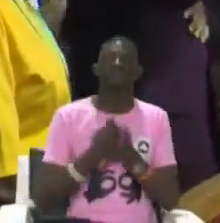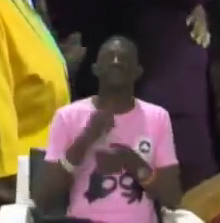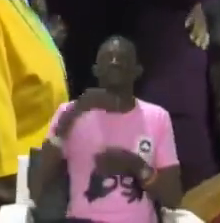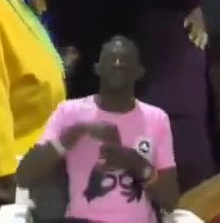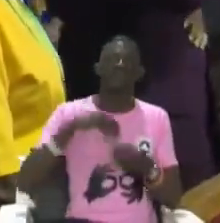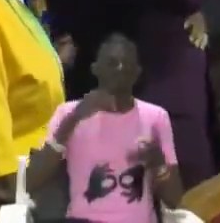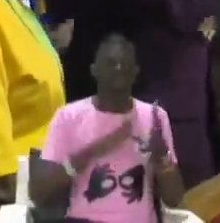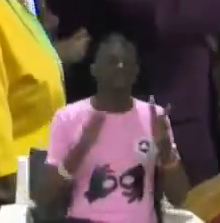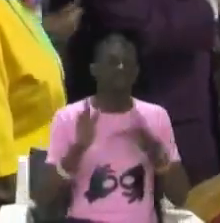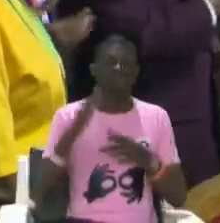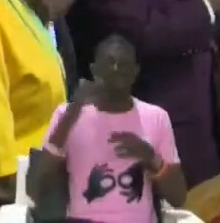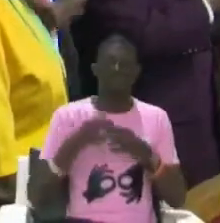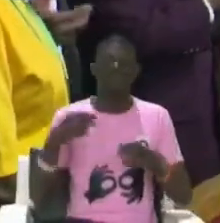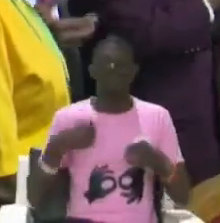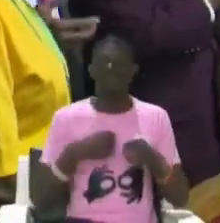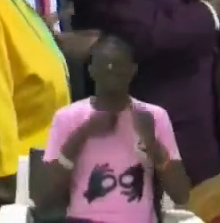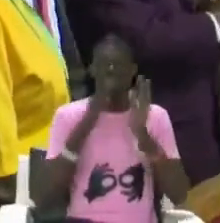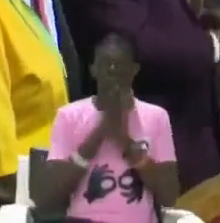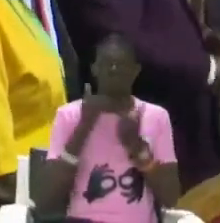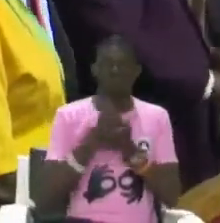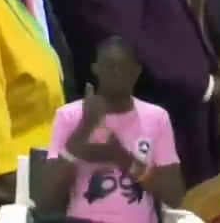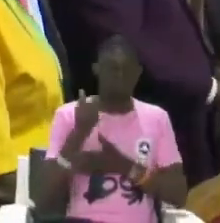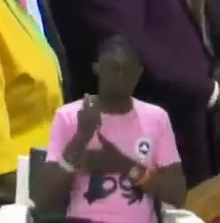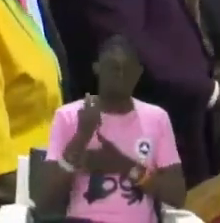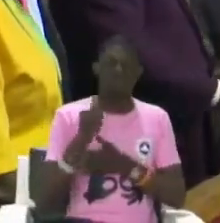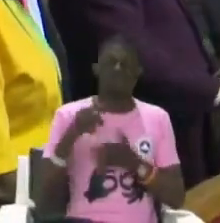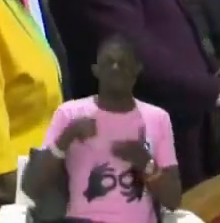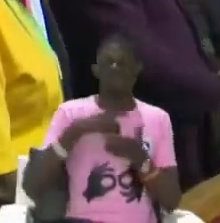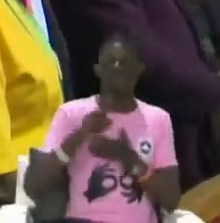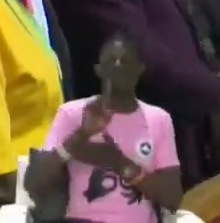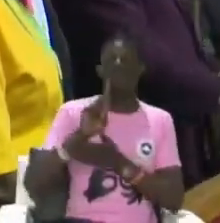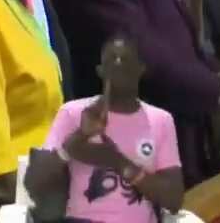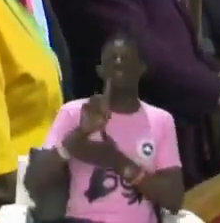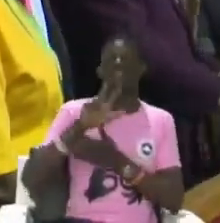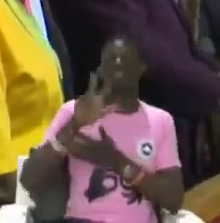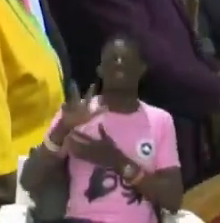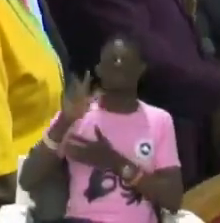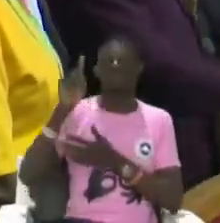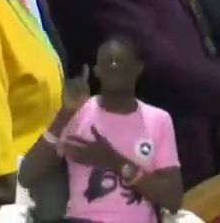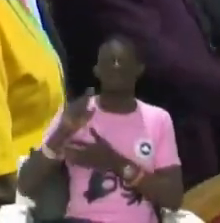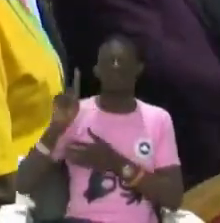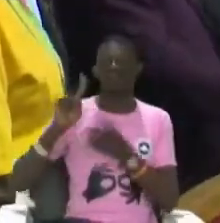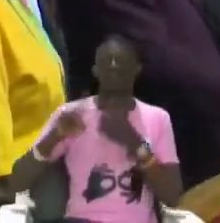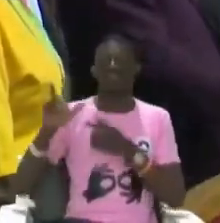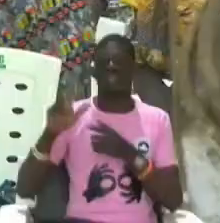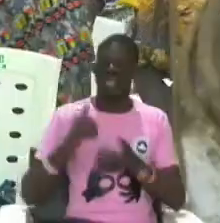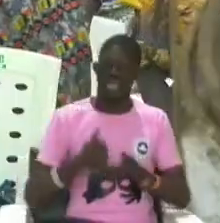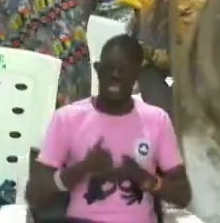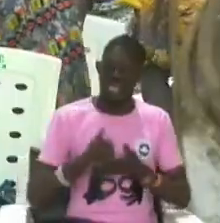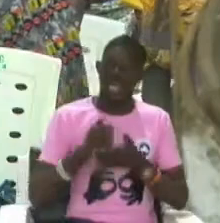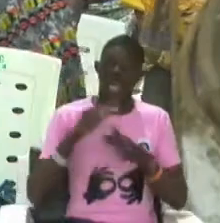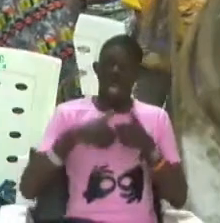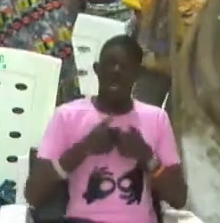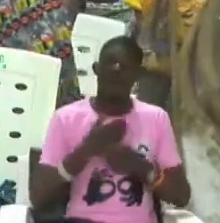name, we have prayed. Psalm 133, verses 1 to 3 says, how pleasant it